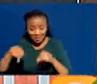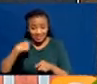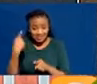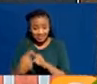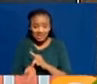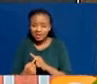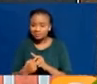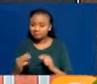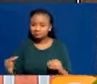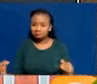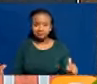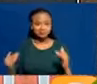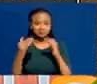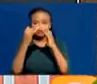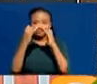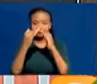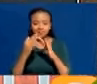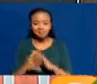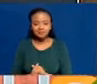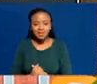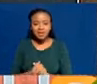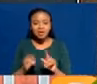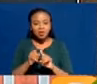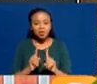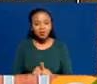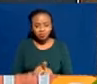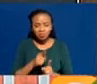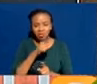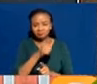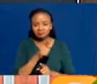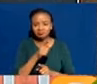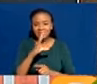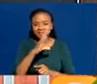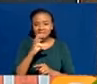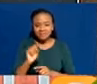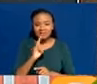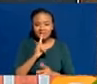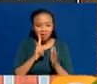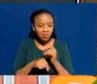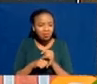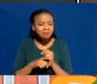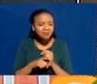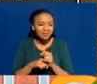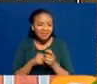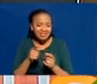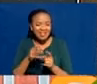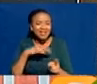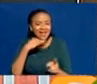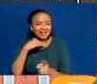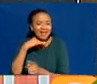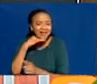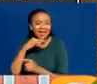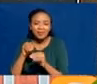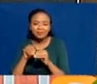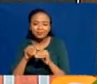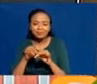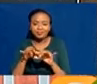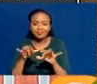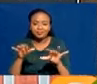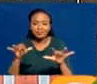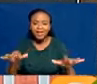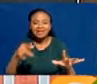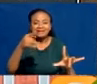Tourism, Wildlife and Heritage Cabinet Secretary Penina Malonza says the losses are predominantly spread across